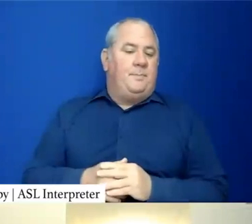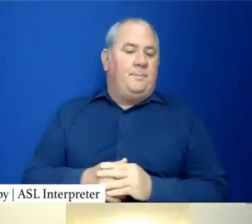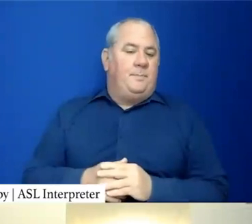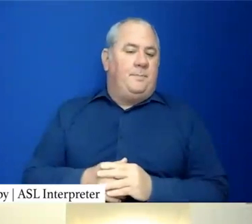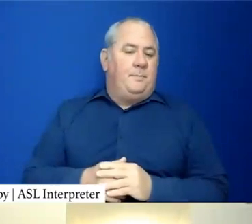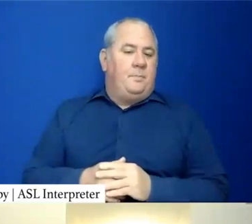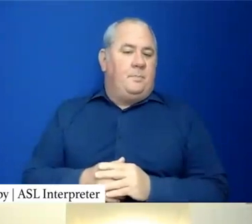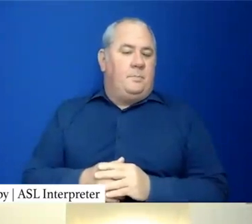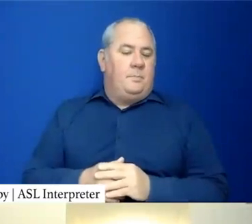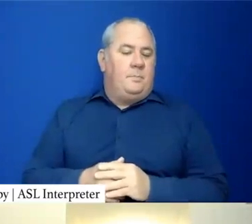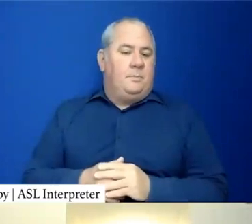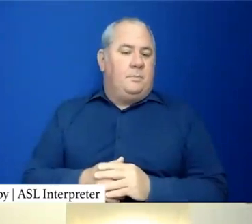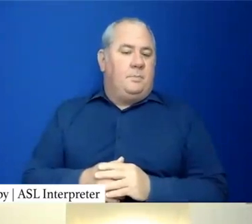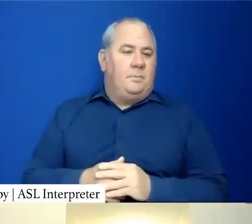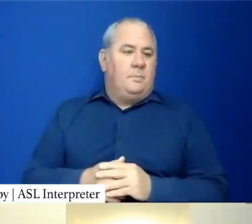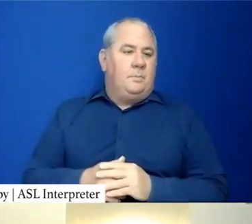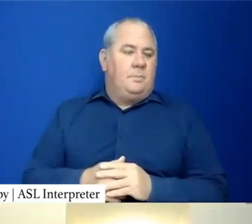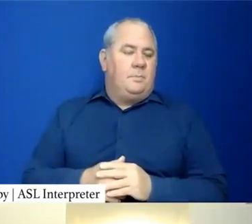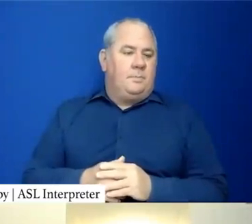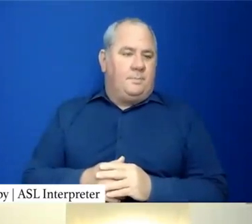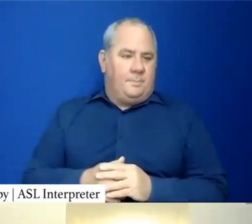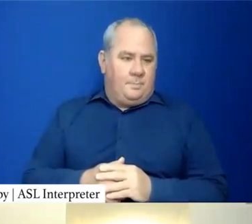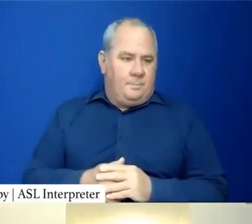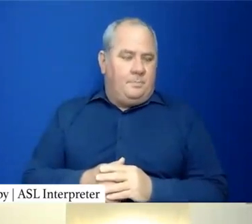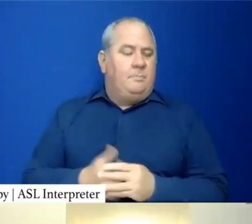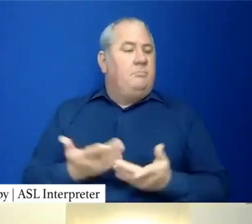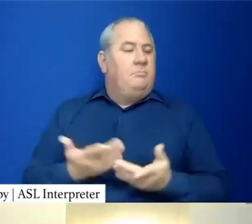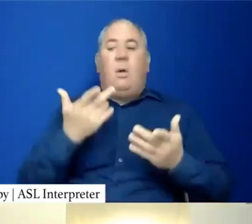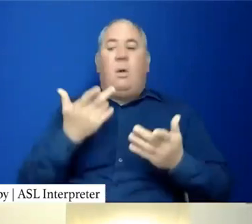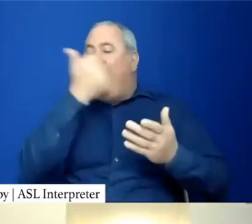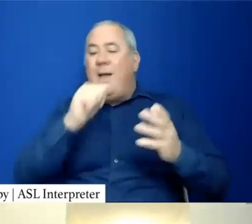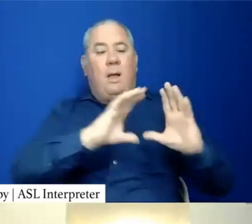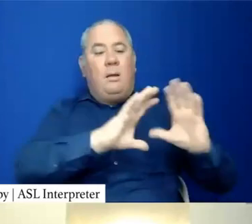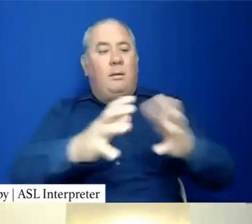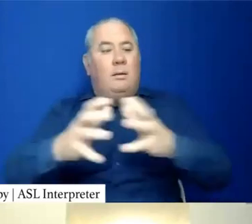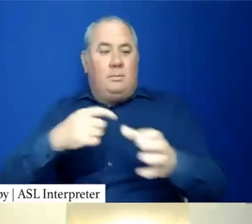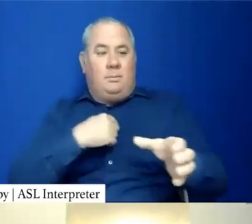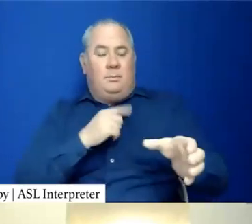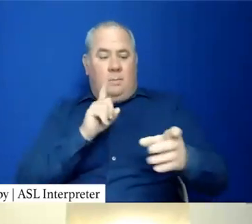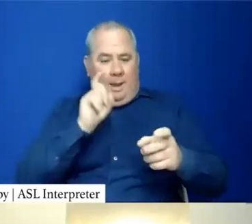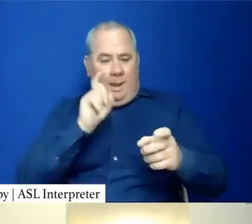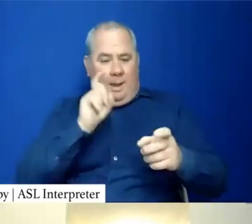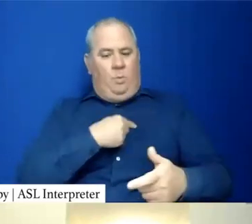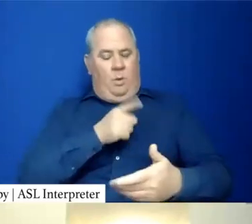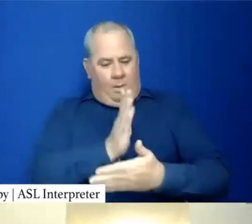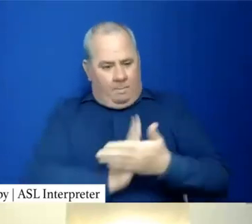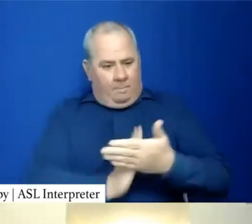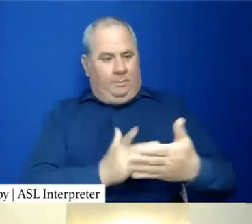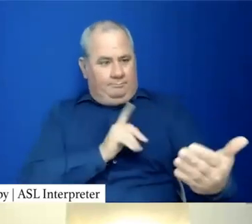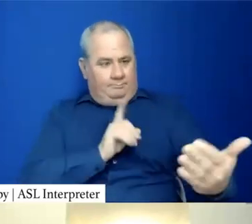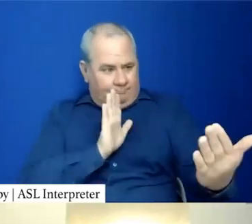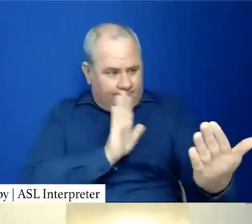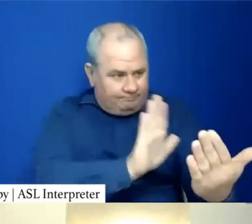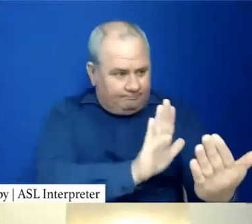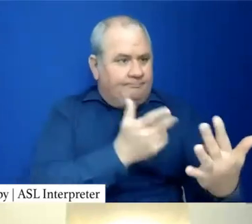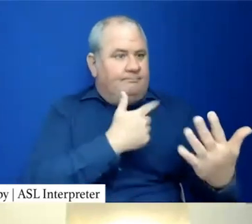any community group, but particularly modern group, that community, because I think individuals from modern group we're so often used to